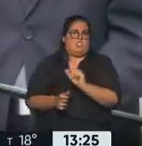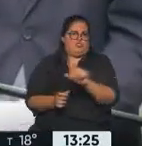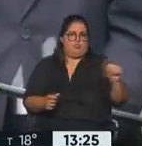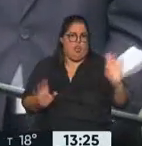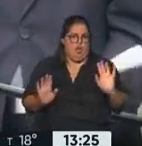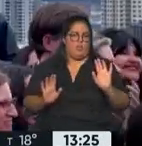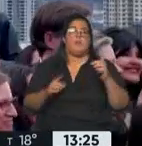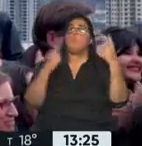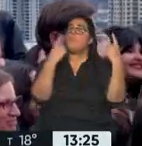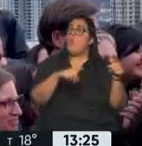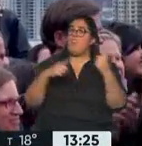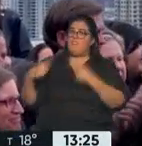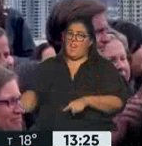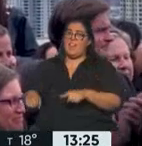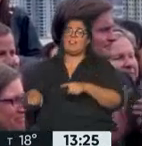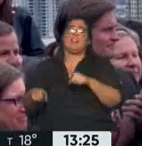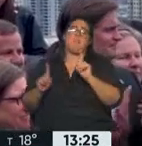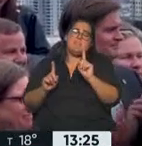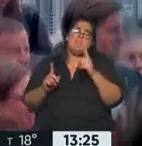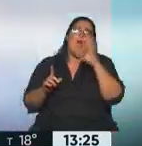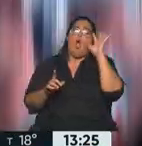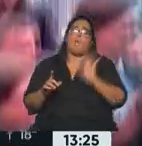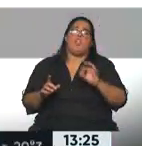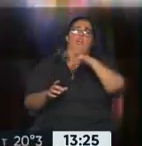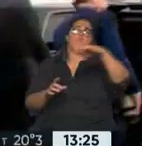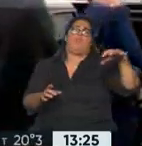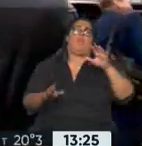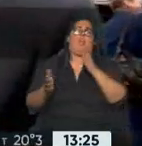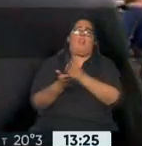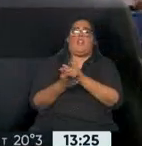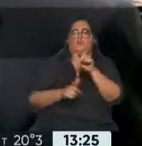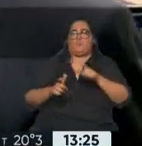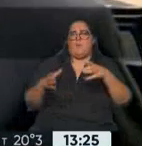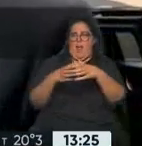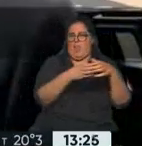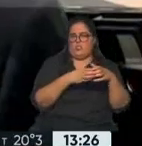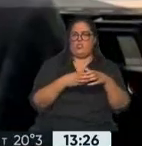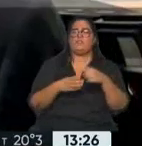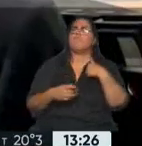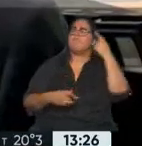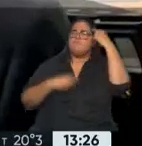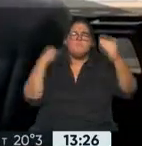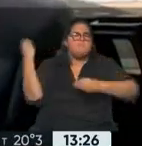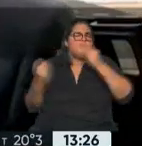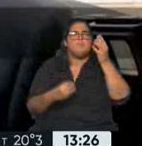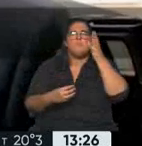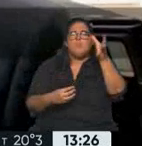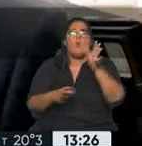expresada por diversos organismos de derechos humanos. Look, the idea